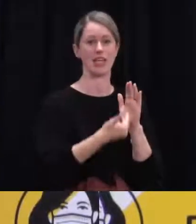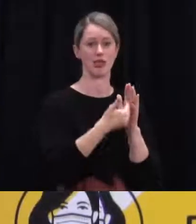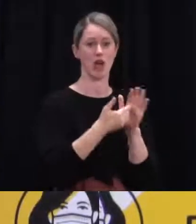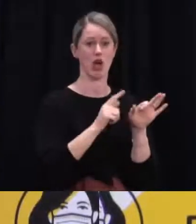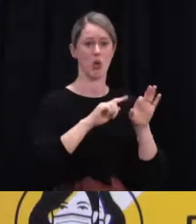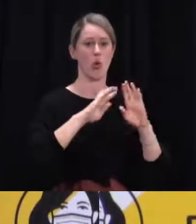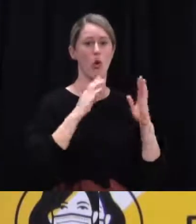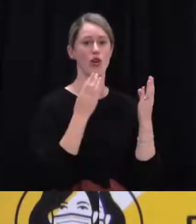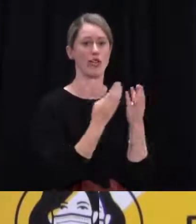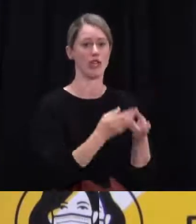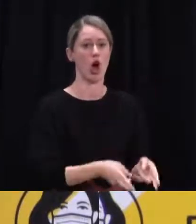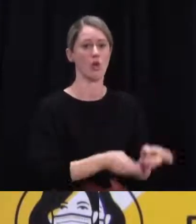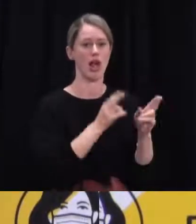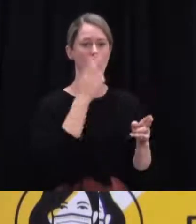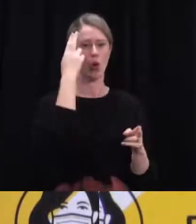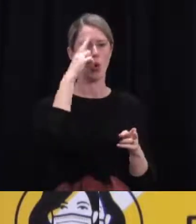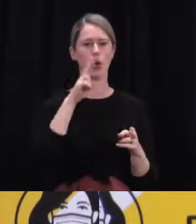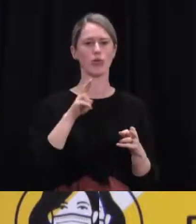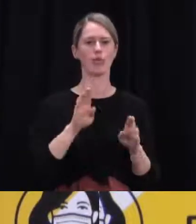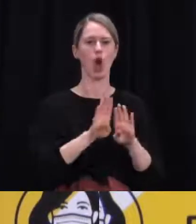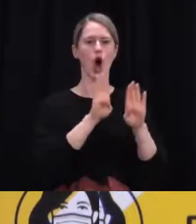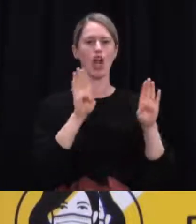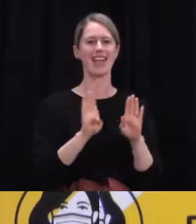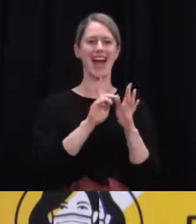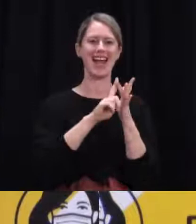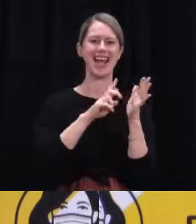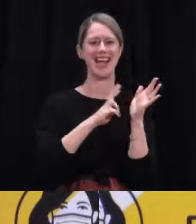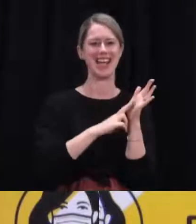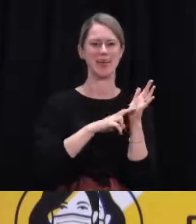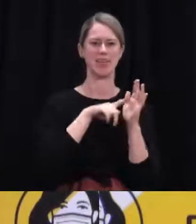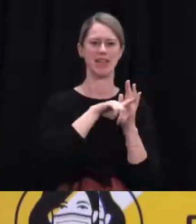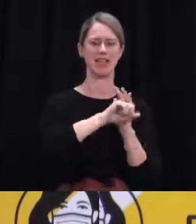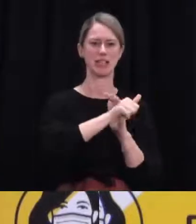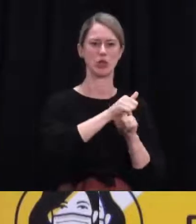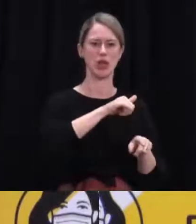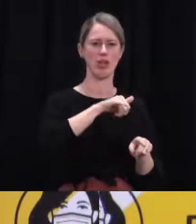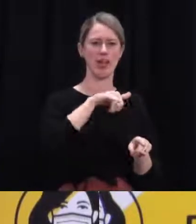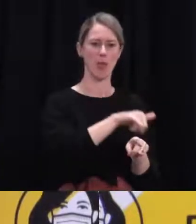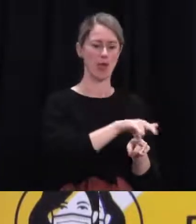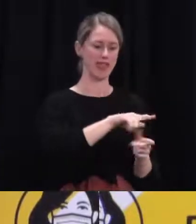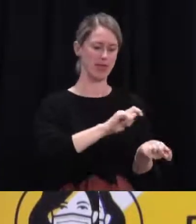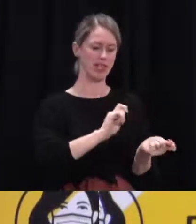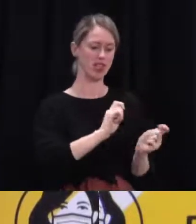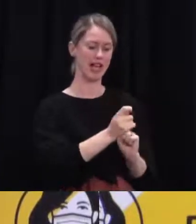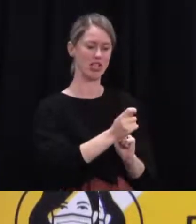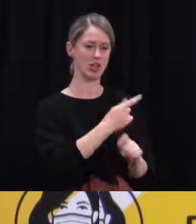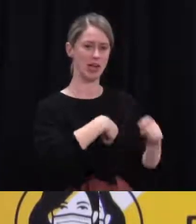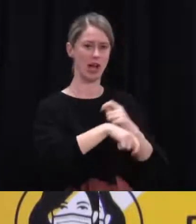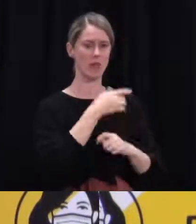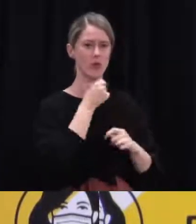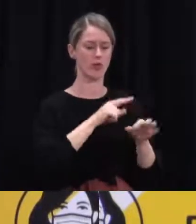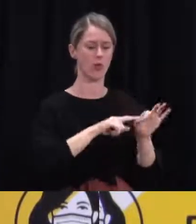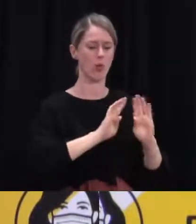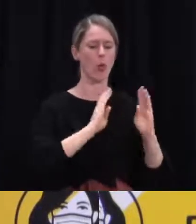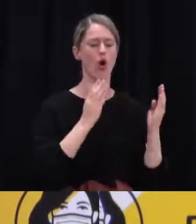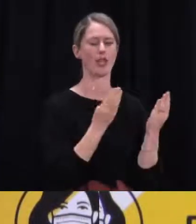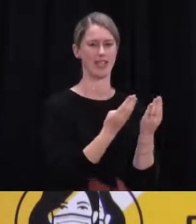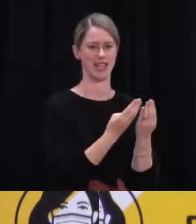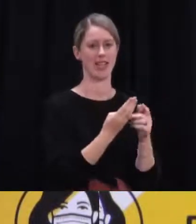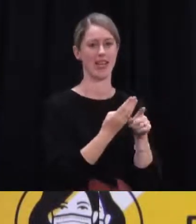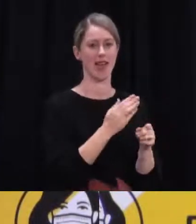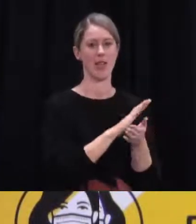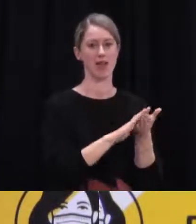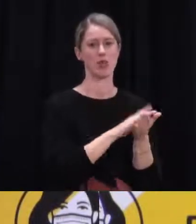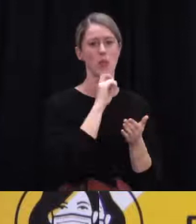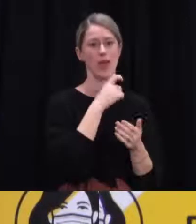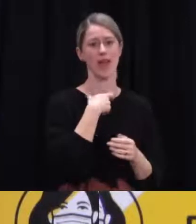hundred additional rooms. That's the Holiday Inn out by the airport. It's being converted for use for quarantine purposes. That will bring several hundred